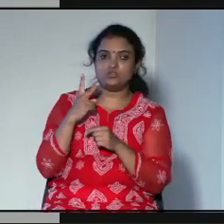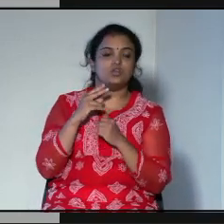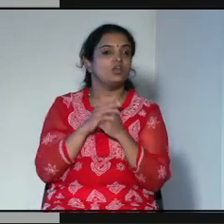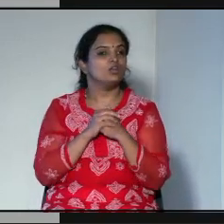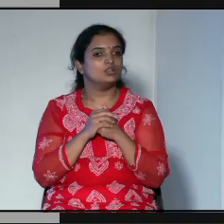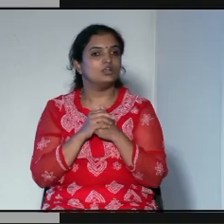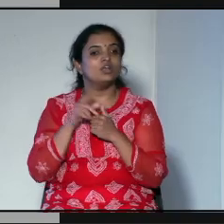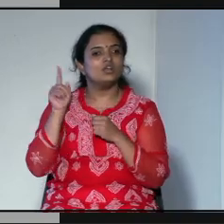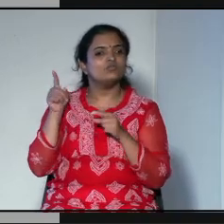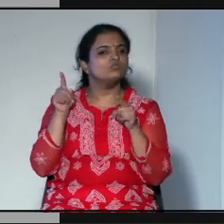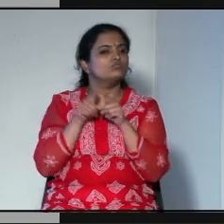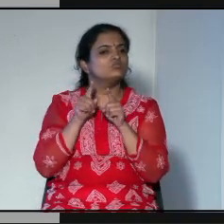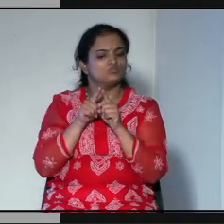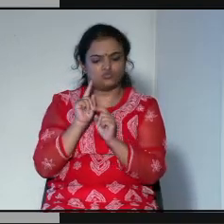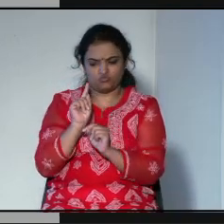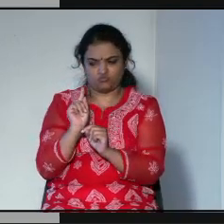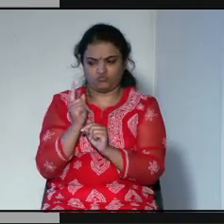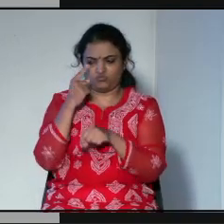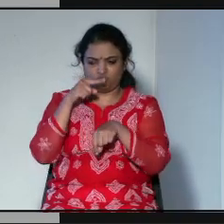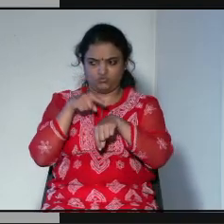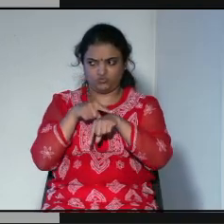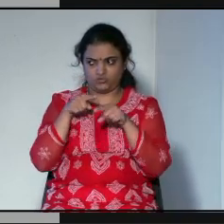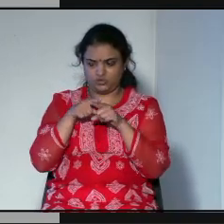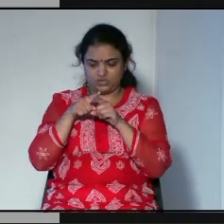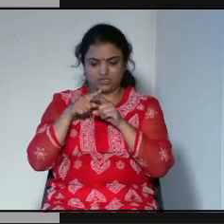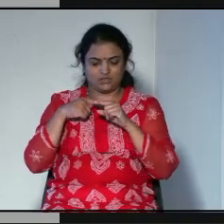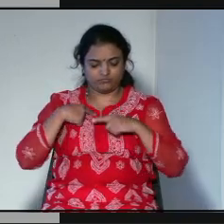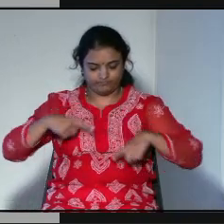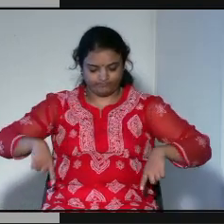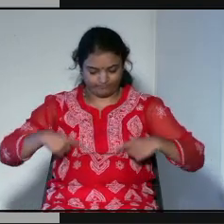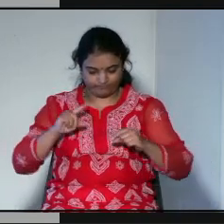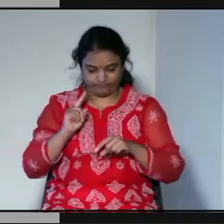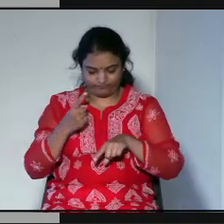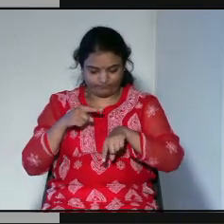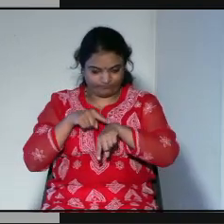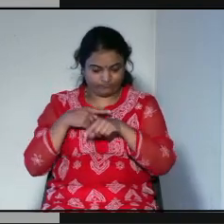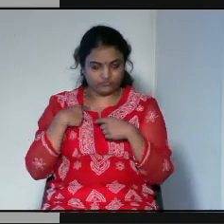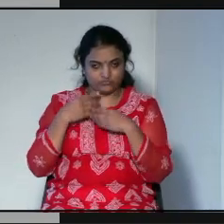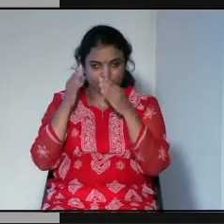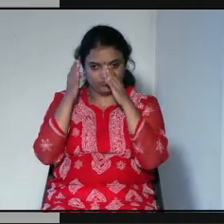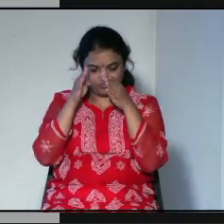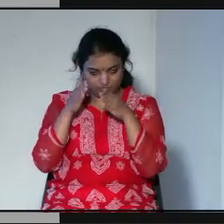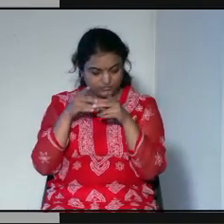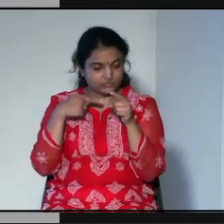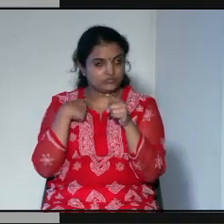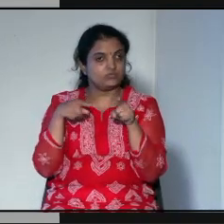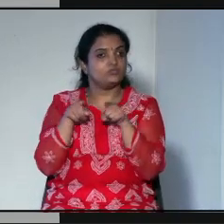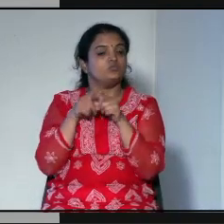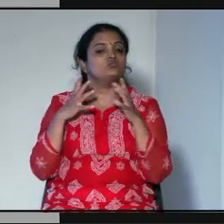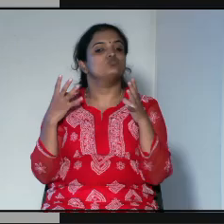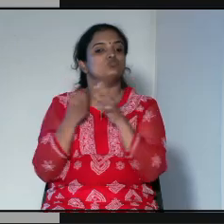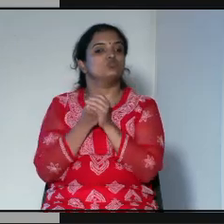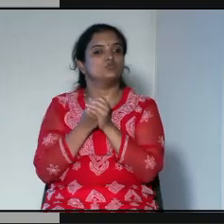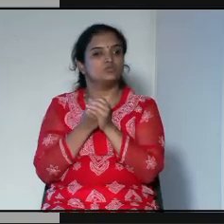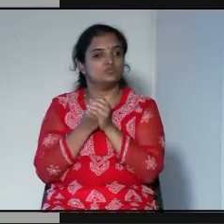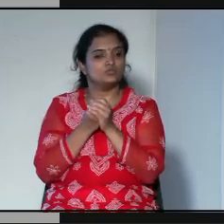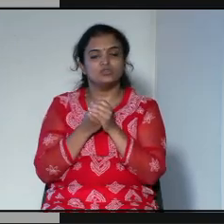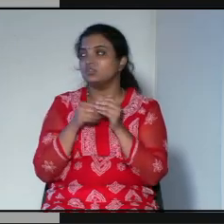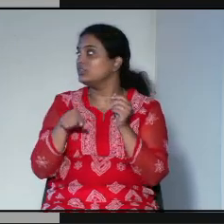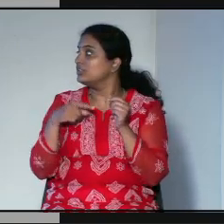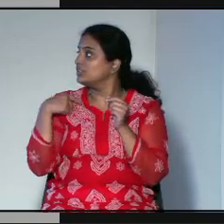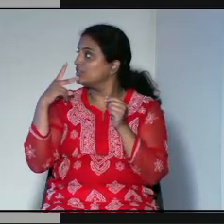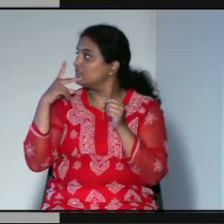her first attempts at a life-size work made in 8 parts and welded together. The figure and form here